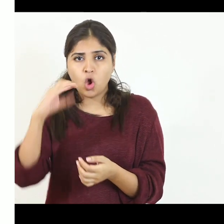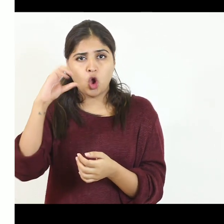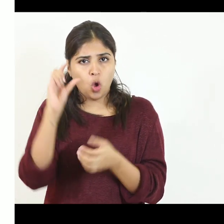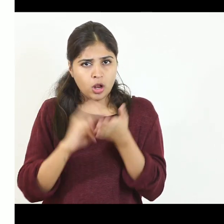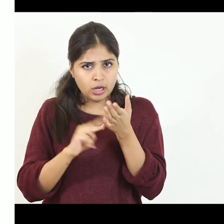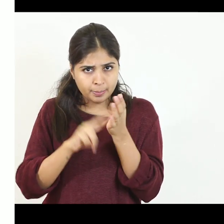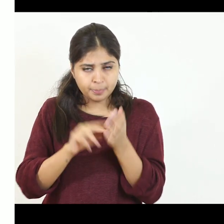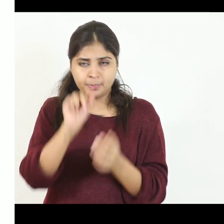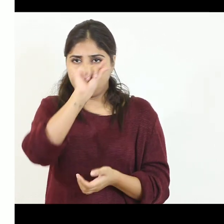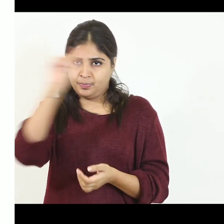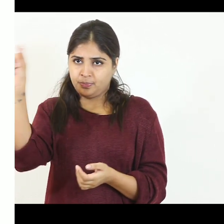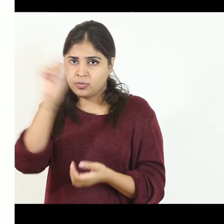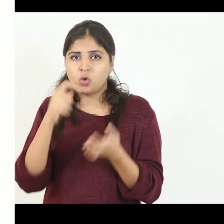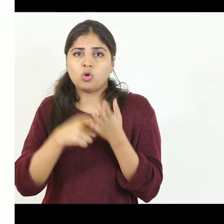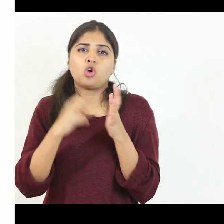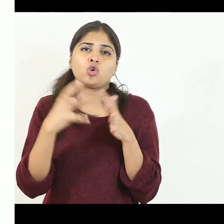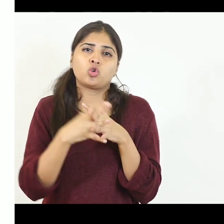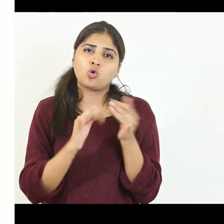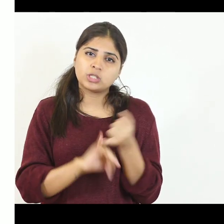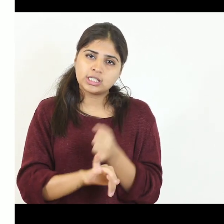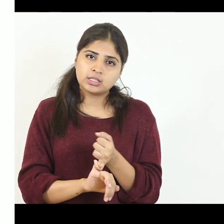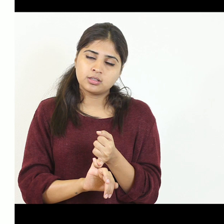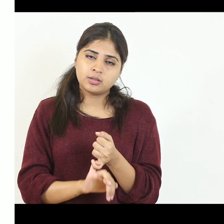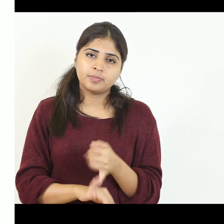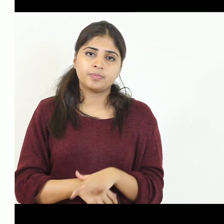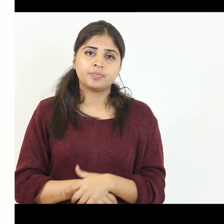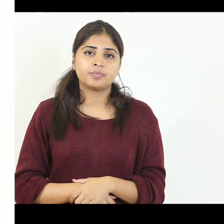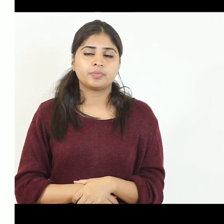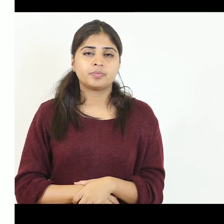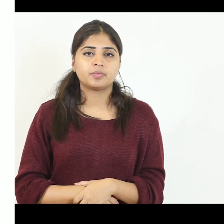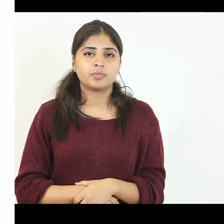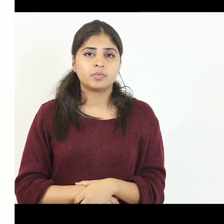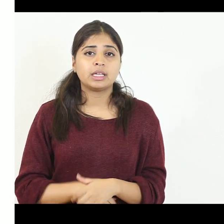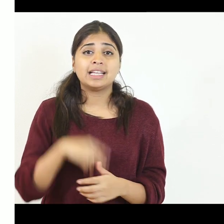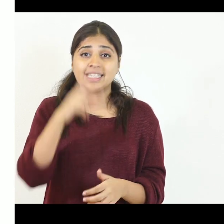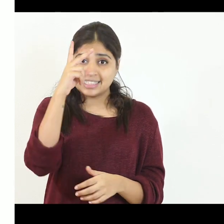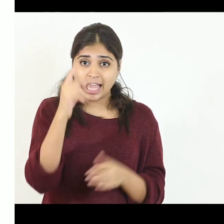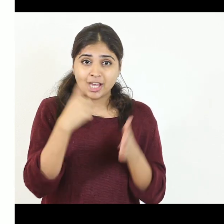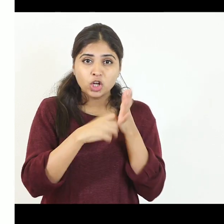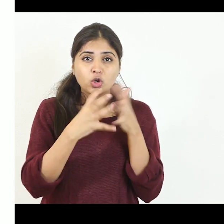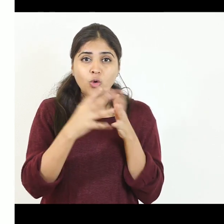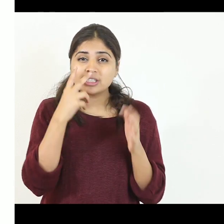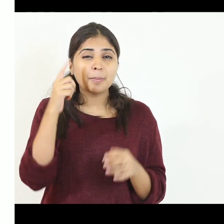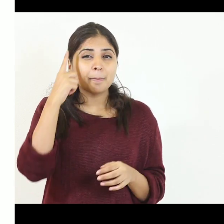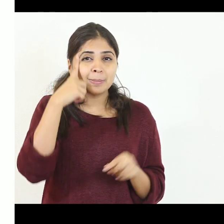In the given image, the second row is highlighted in black.